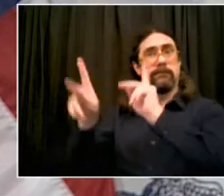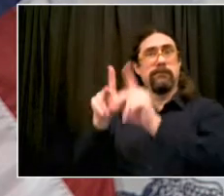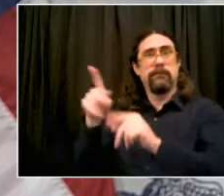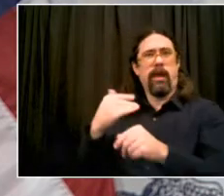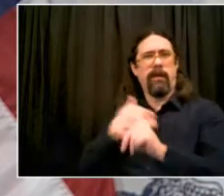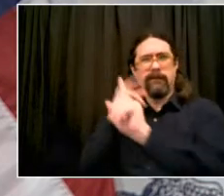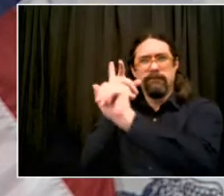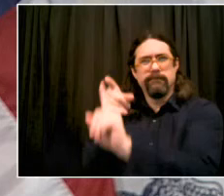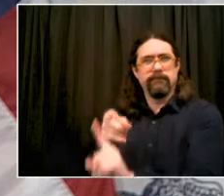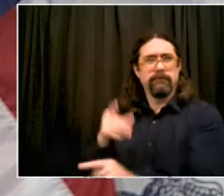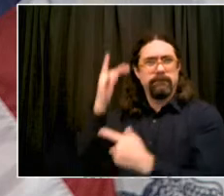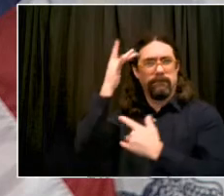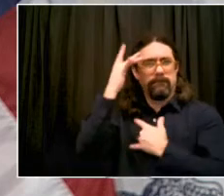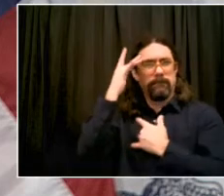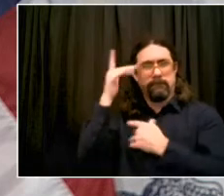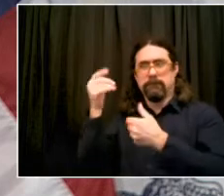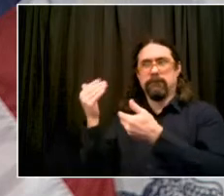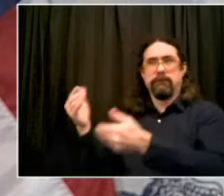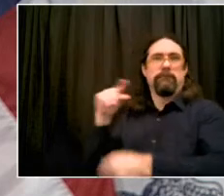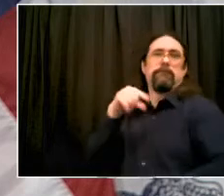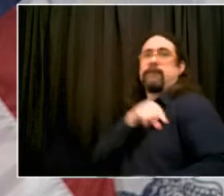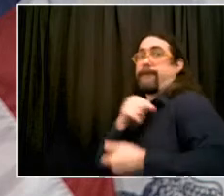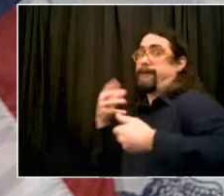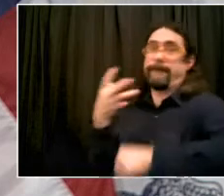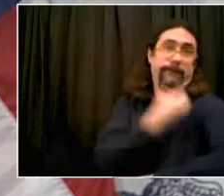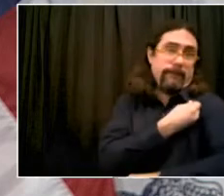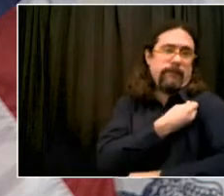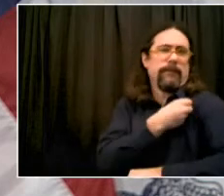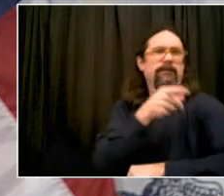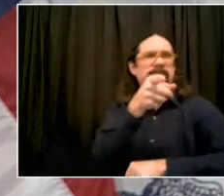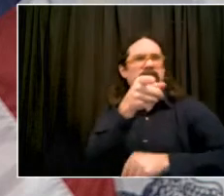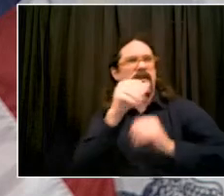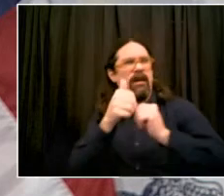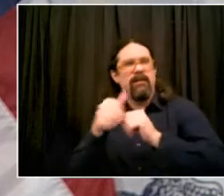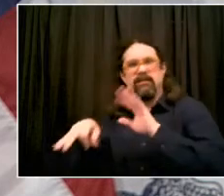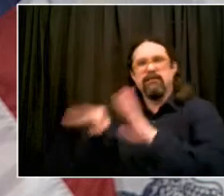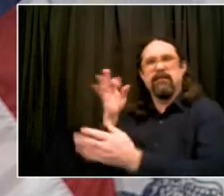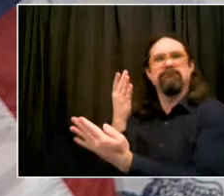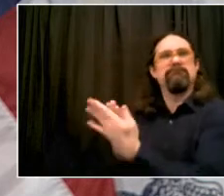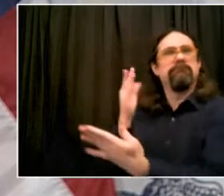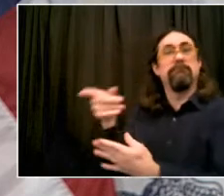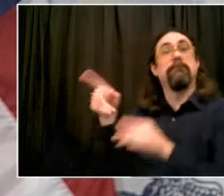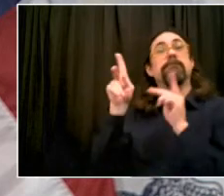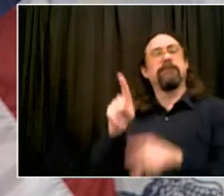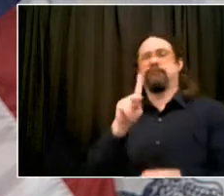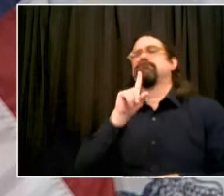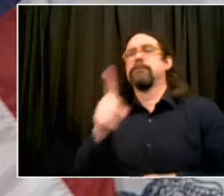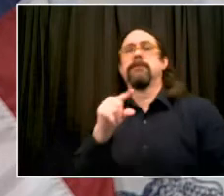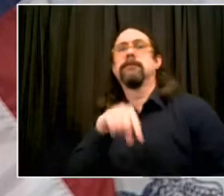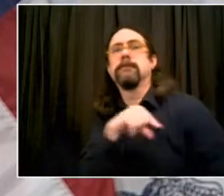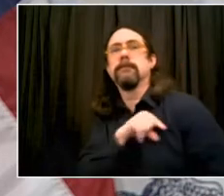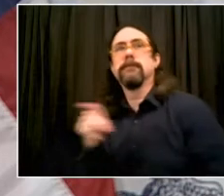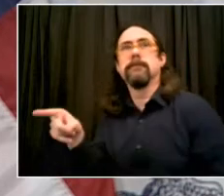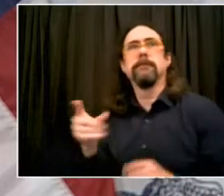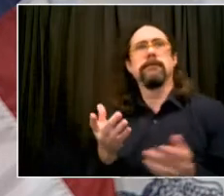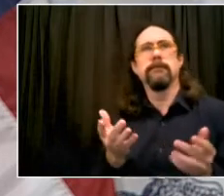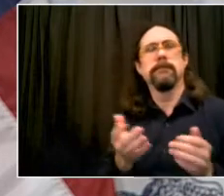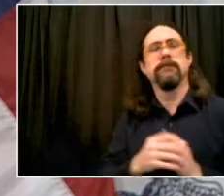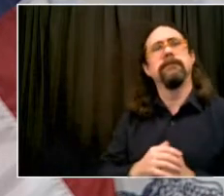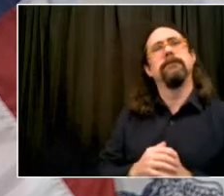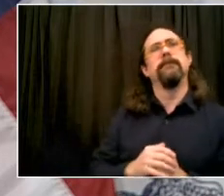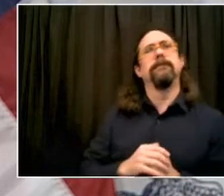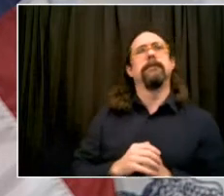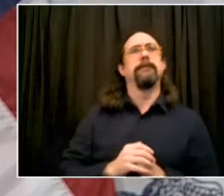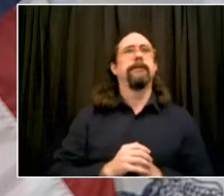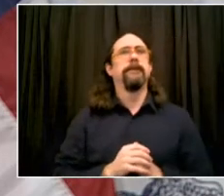who's believed it's very important to reach everyone in need. There are so many people who have those pre-existing